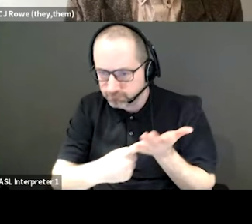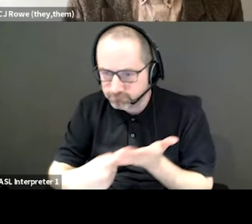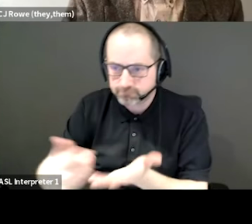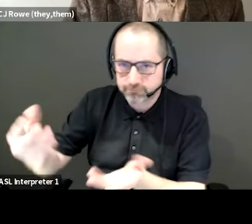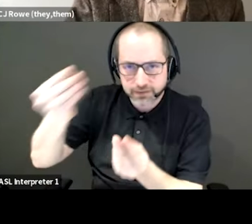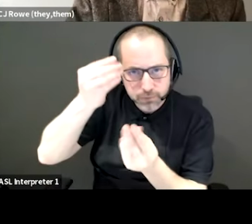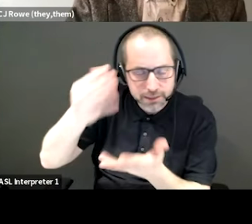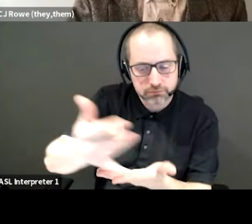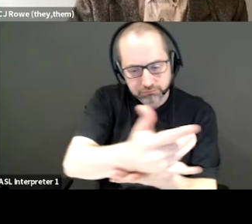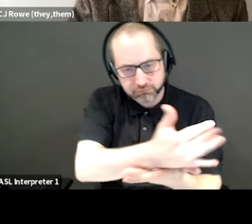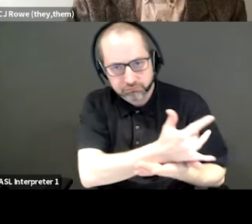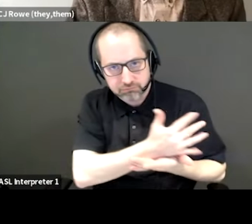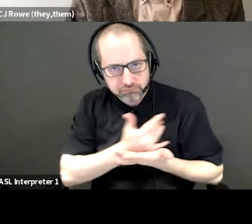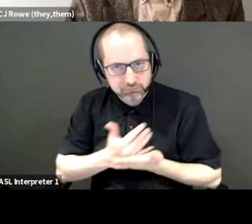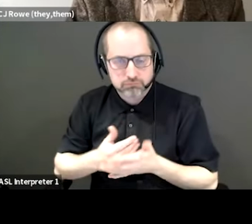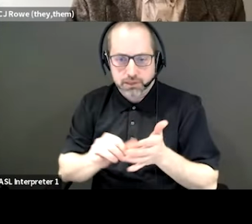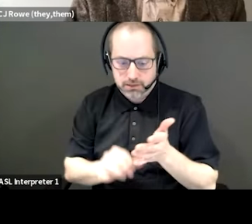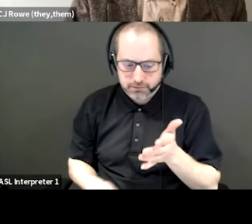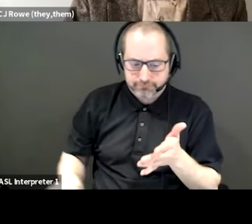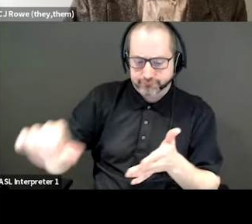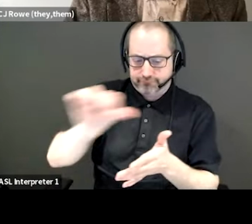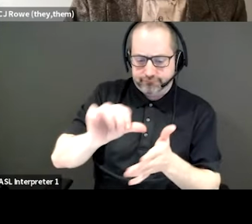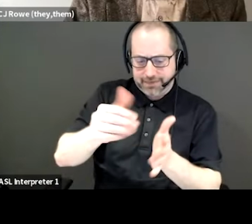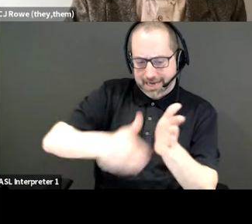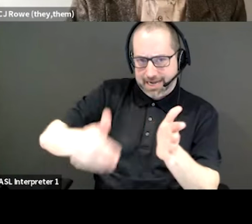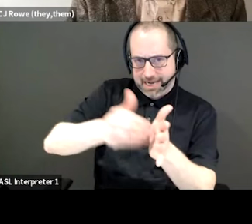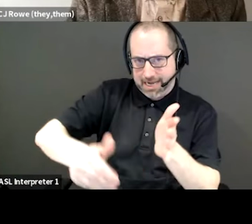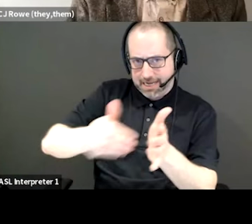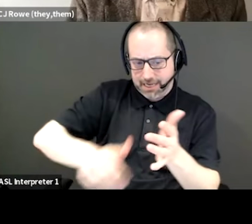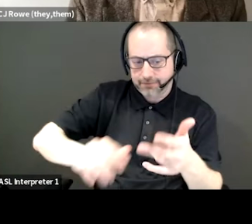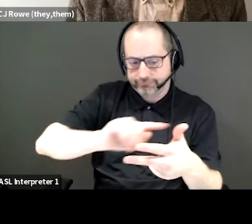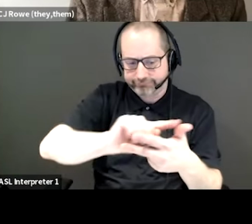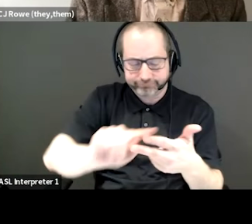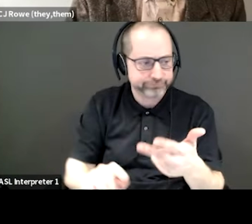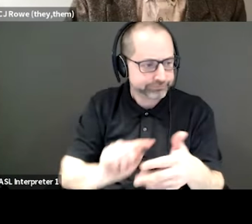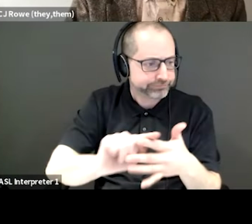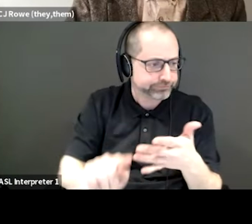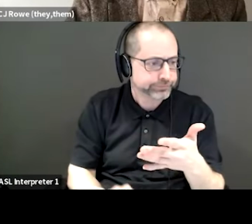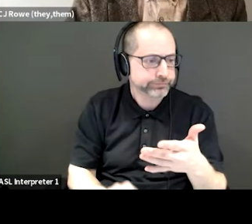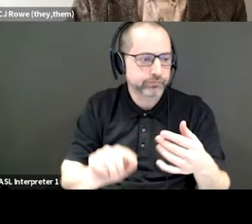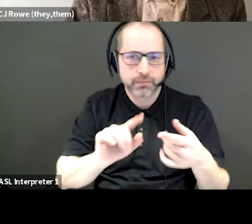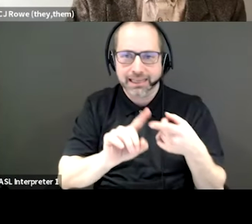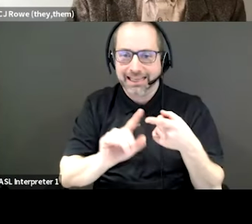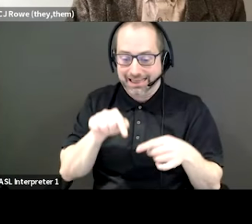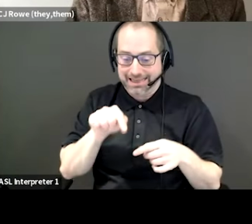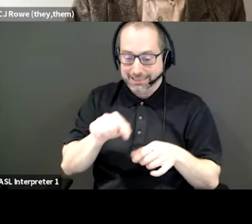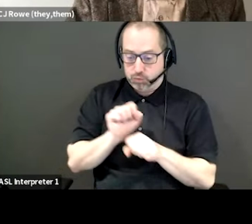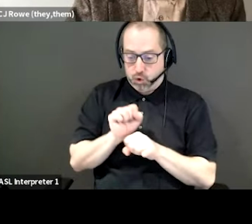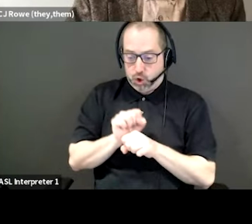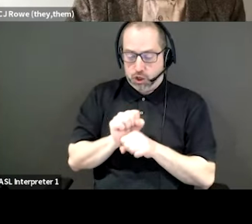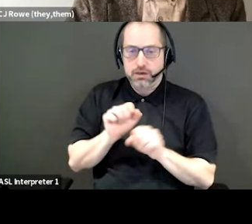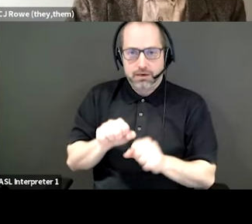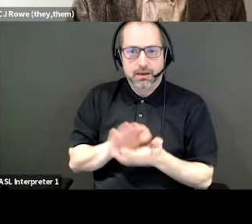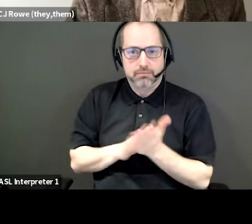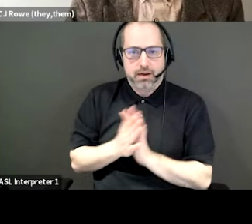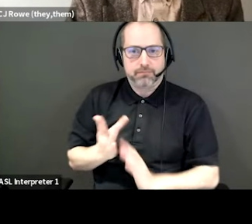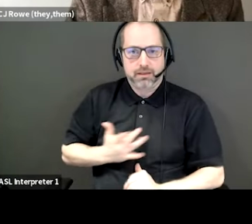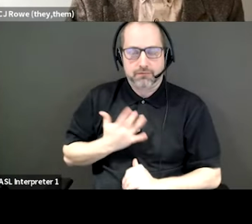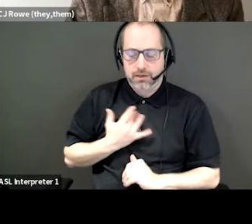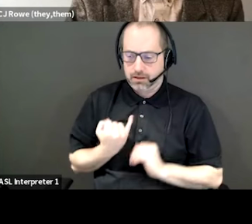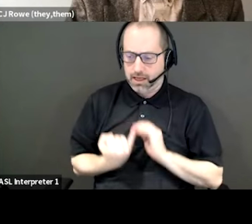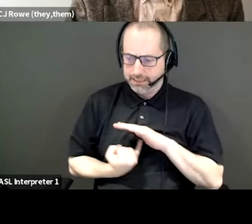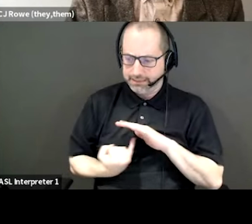echoed by those who have chatted before me, is that this work itself can be quite isolating and lonely, and we wanted